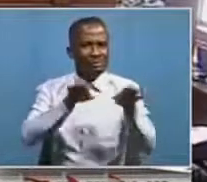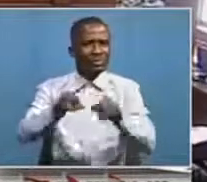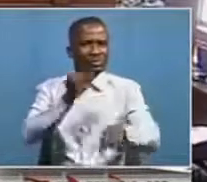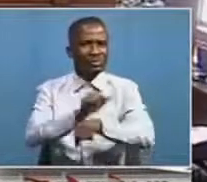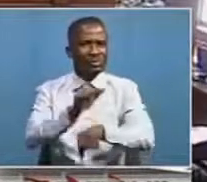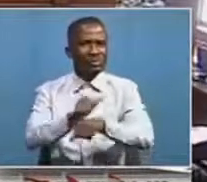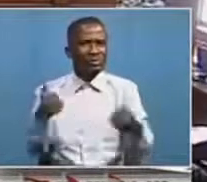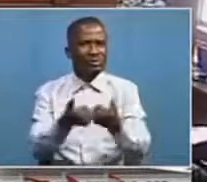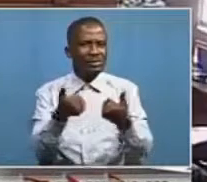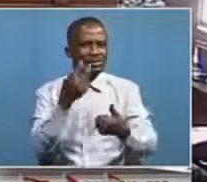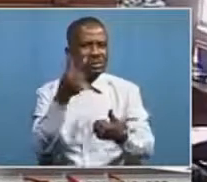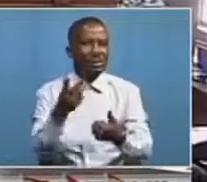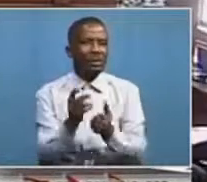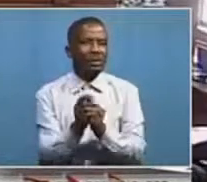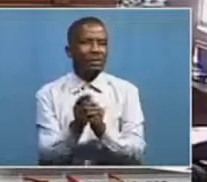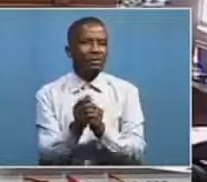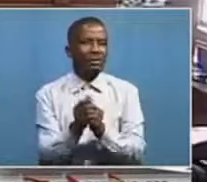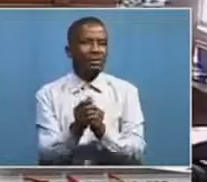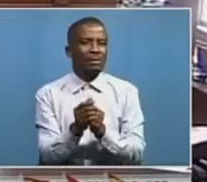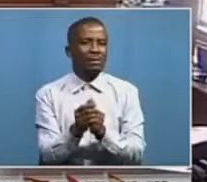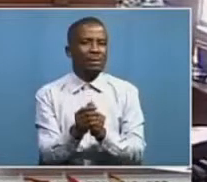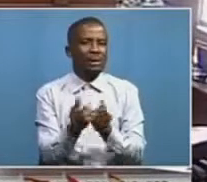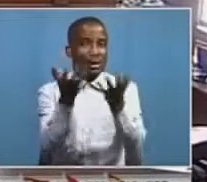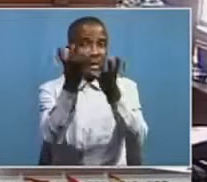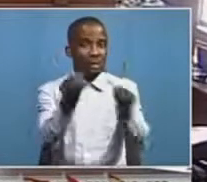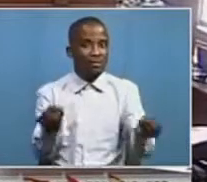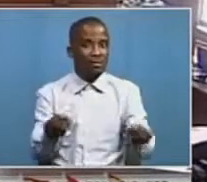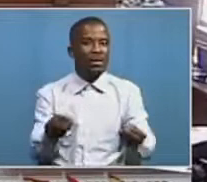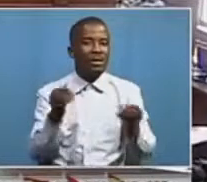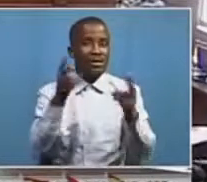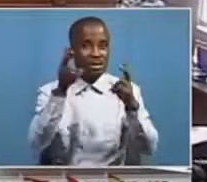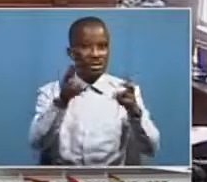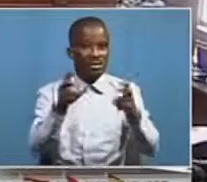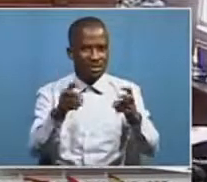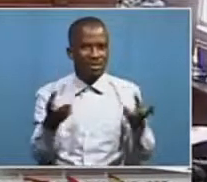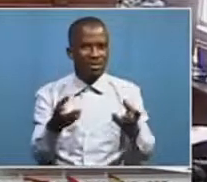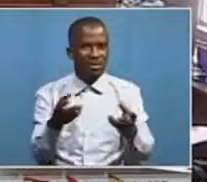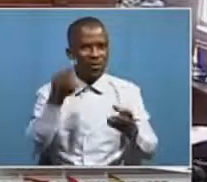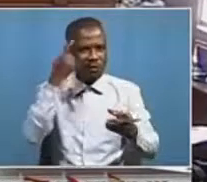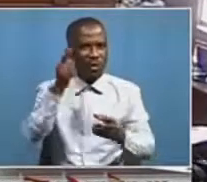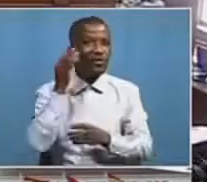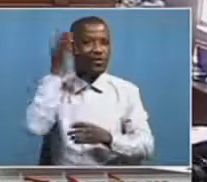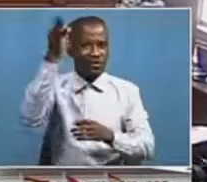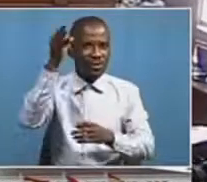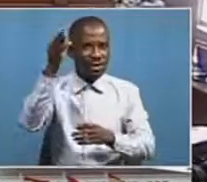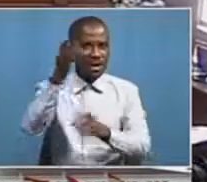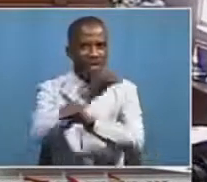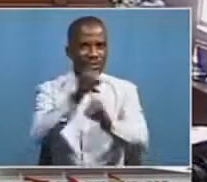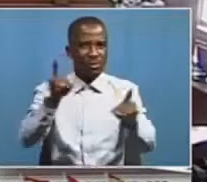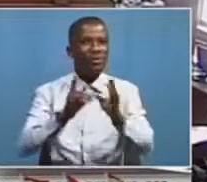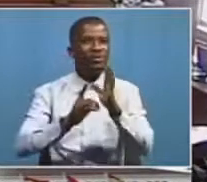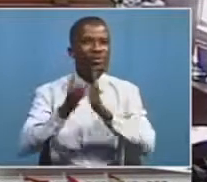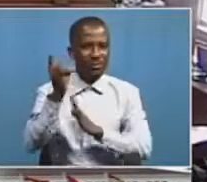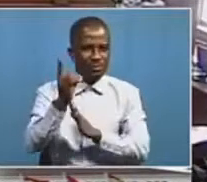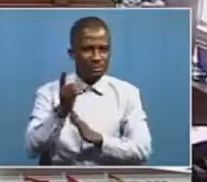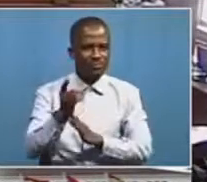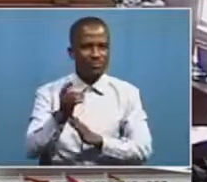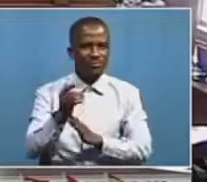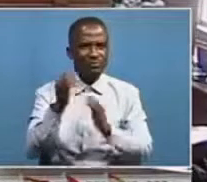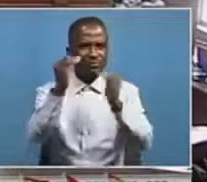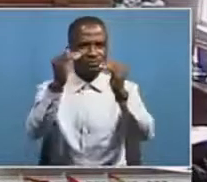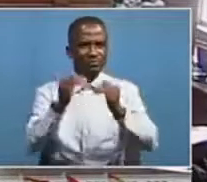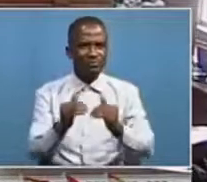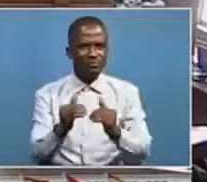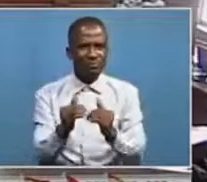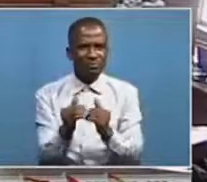challenge. Without doubt, the resolution of this case portends much for the future paths of our democratic development. See, end of